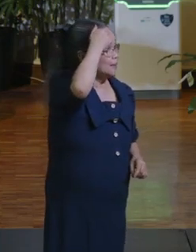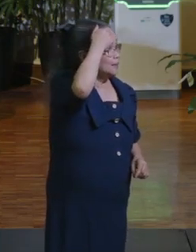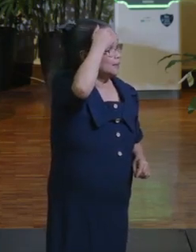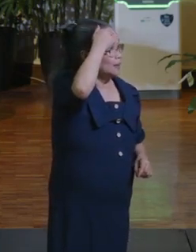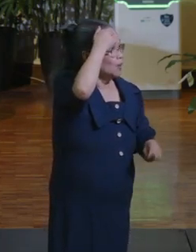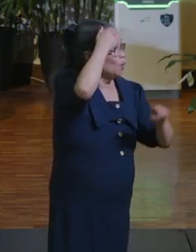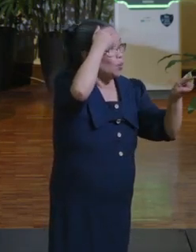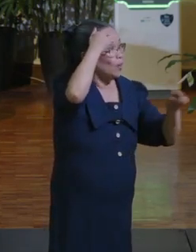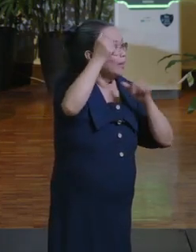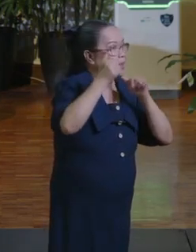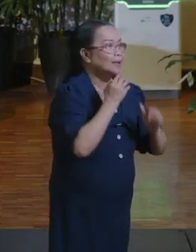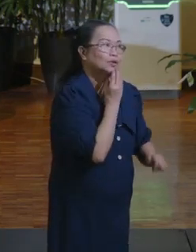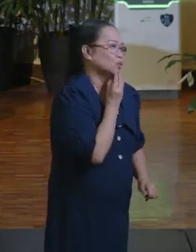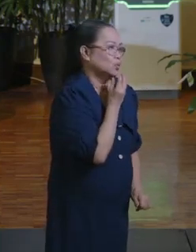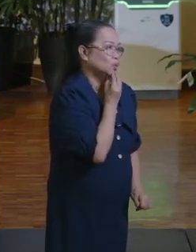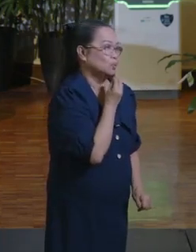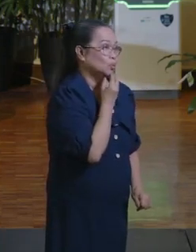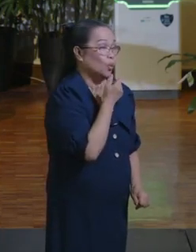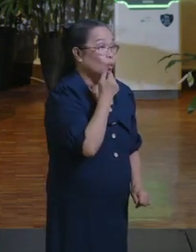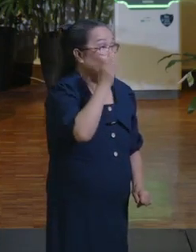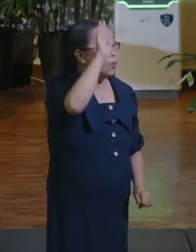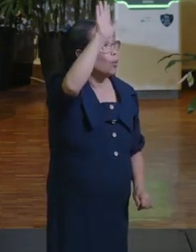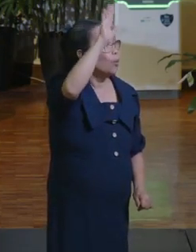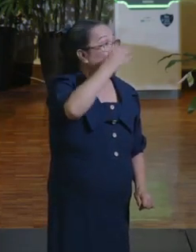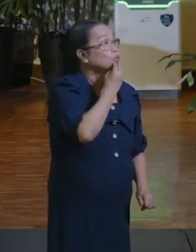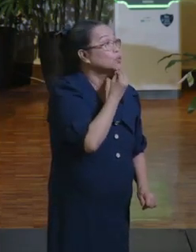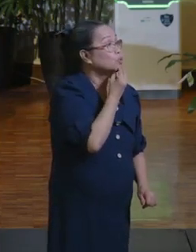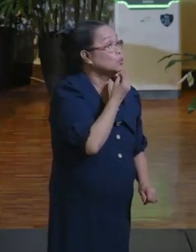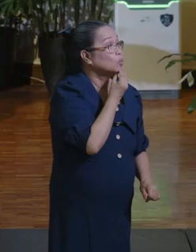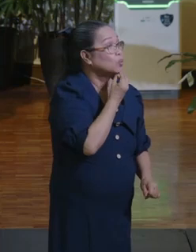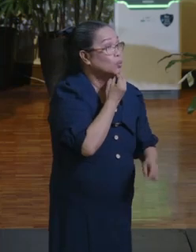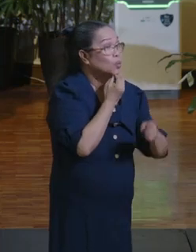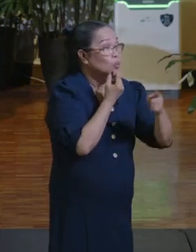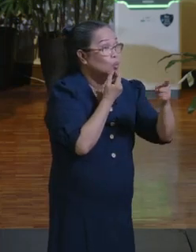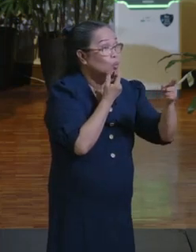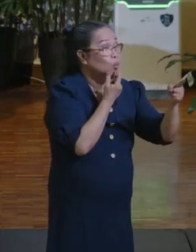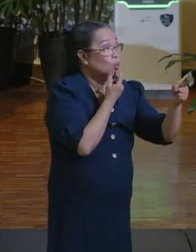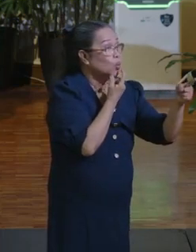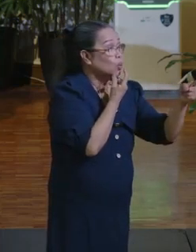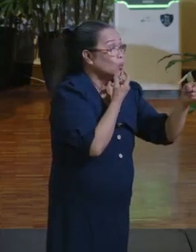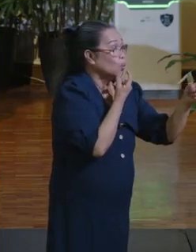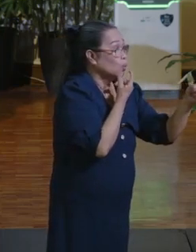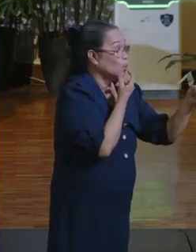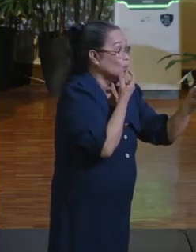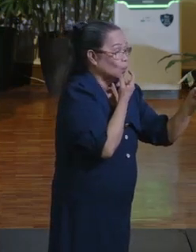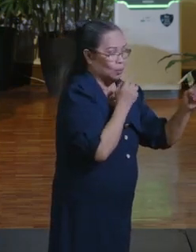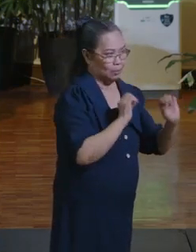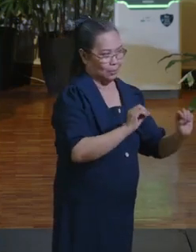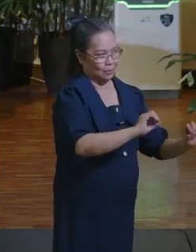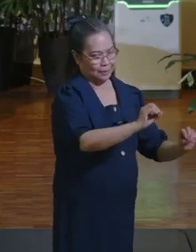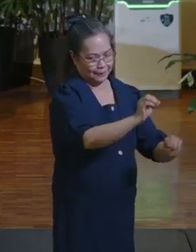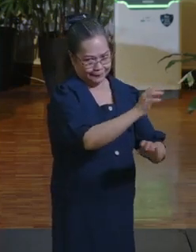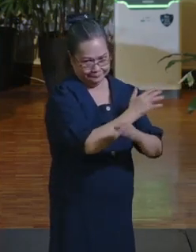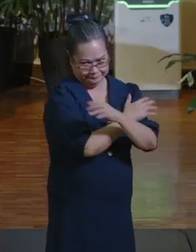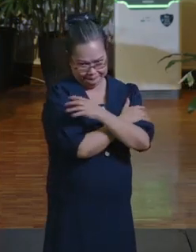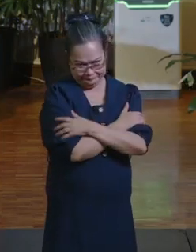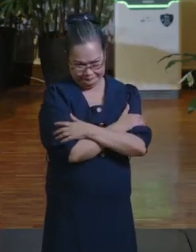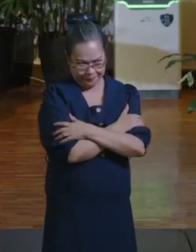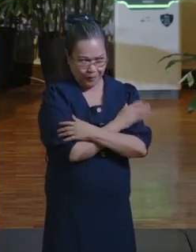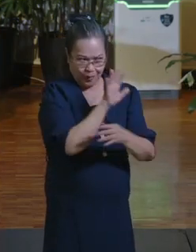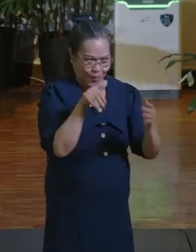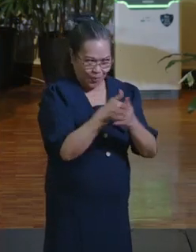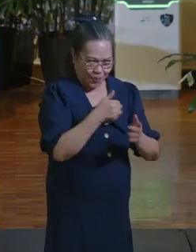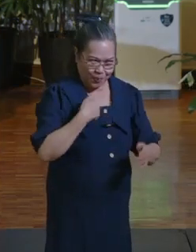Gentiles. No? Meron po bang Hudyo dito? Wala, no? Lahat